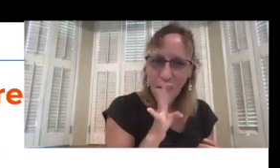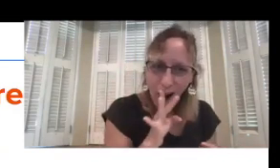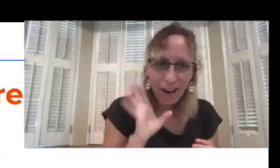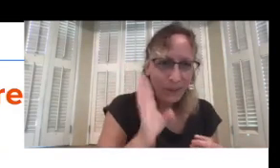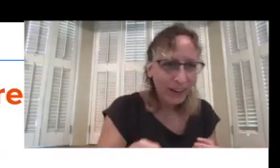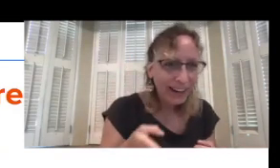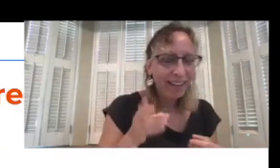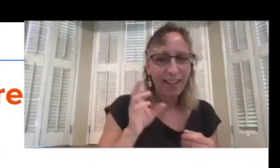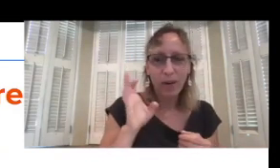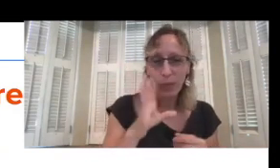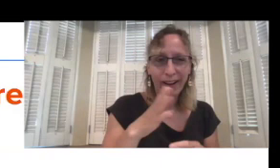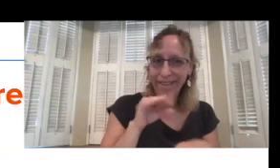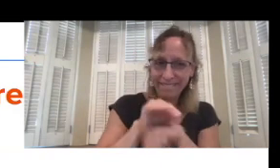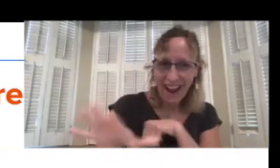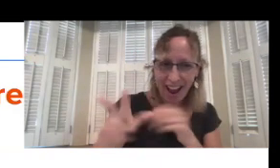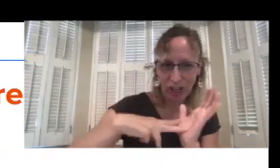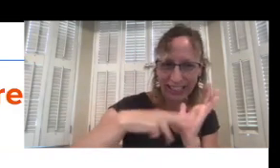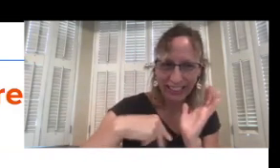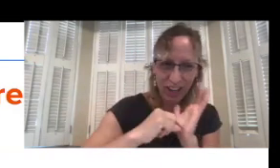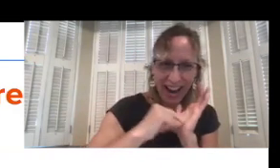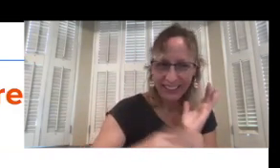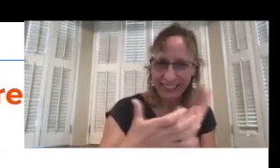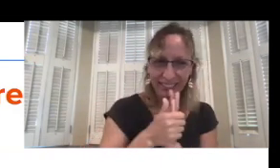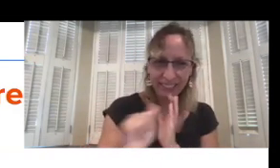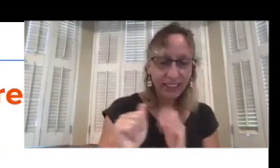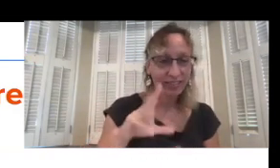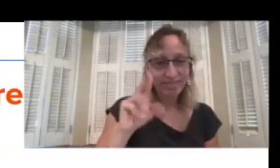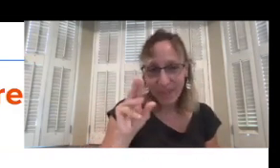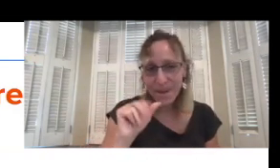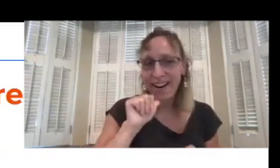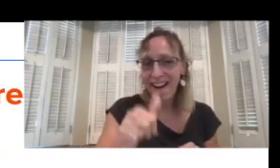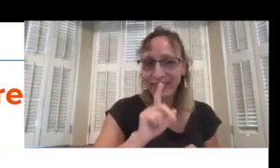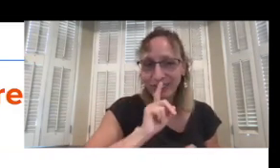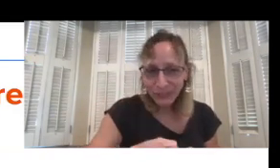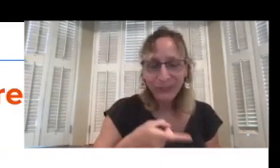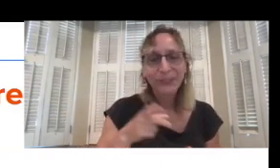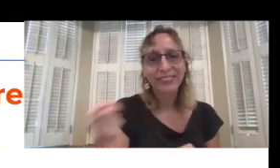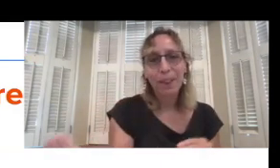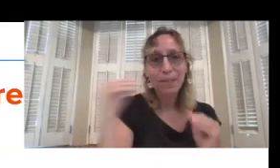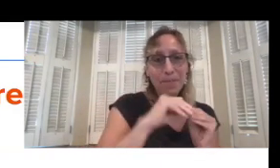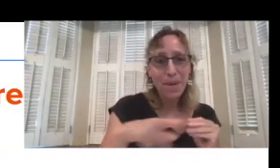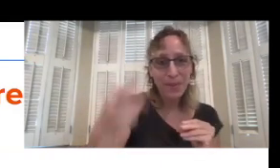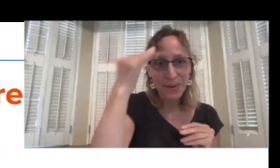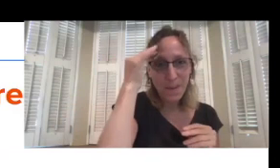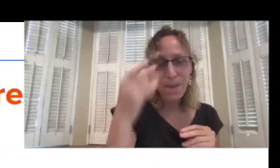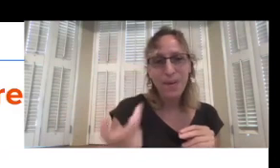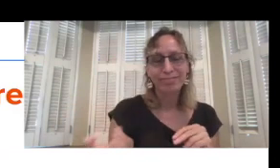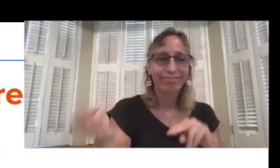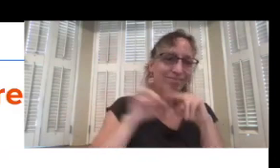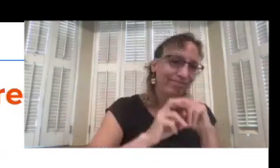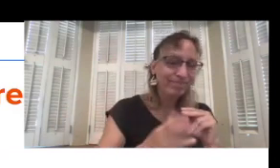There are many people who believe that providing sign language for a child will affect their literacy skills and their ability